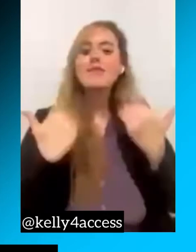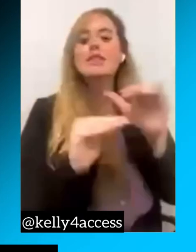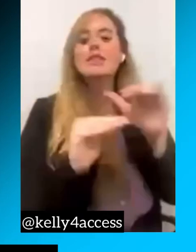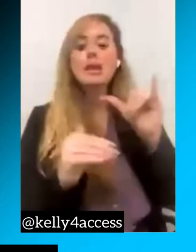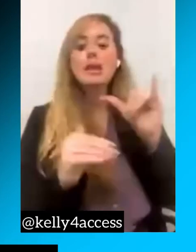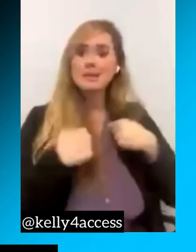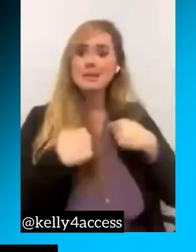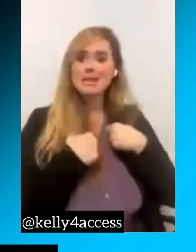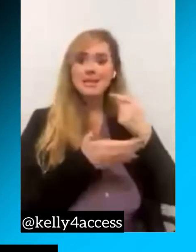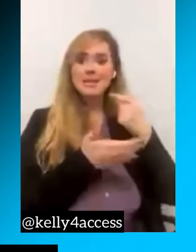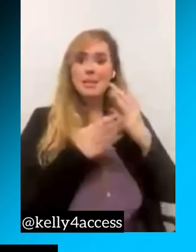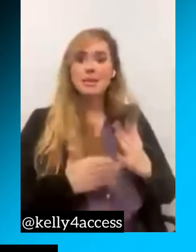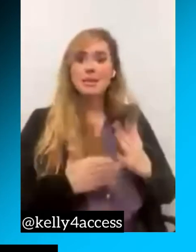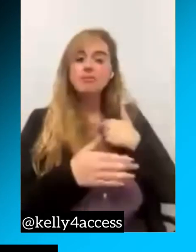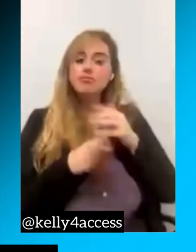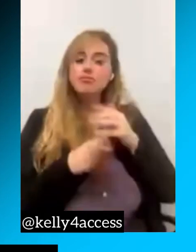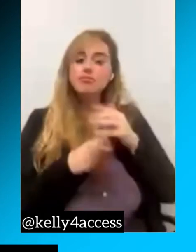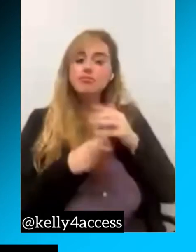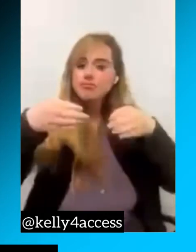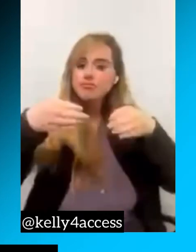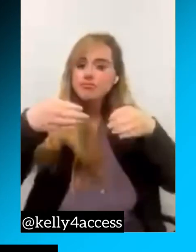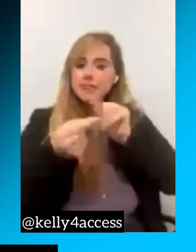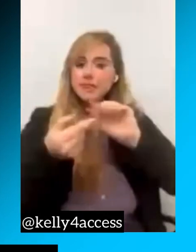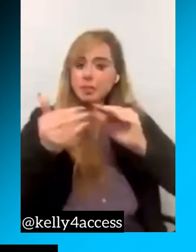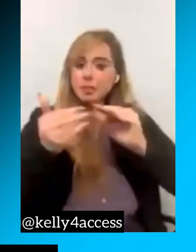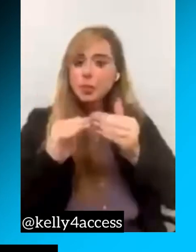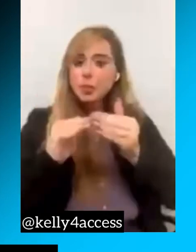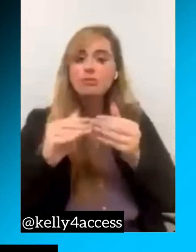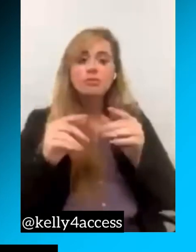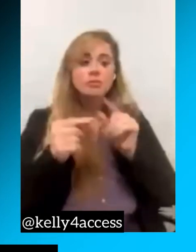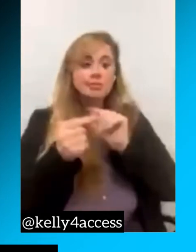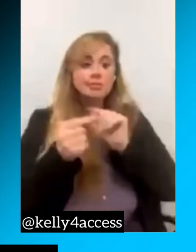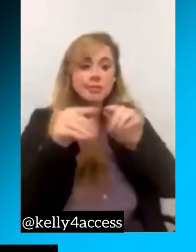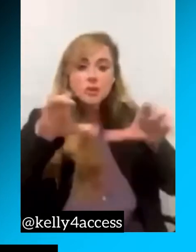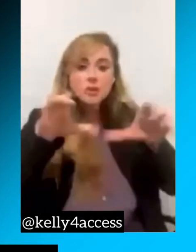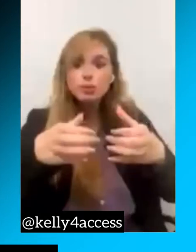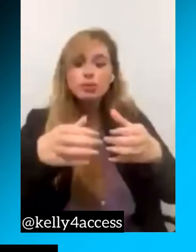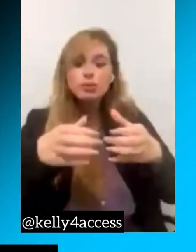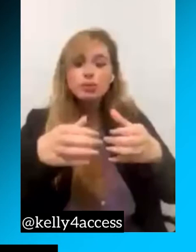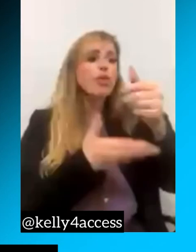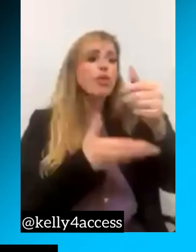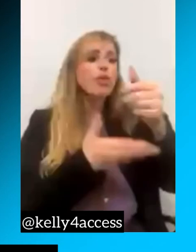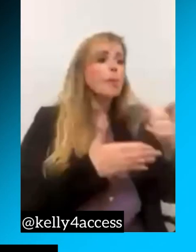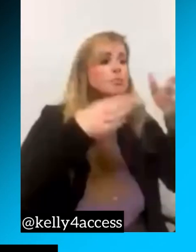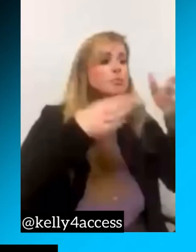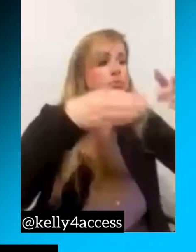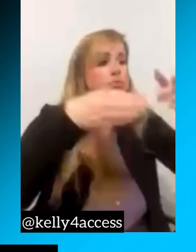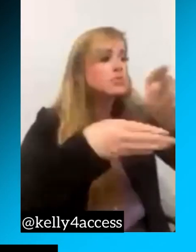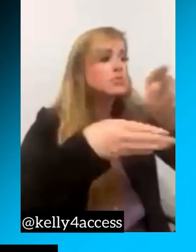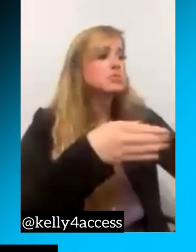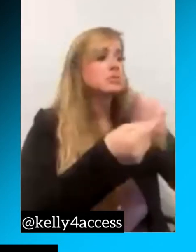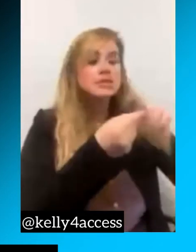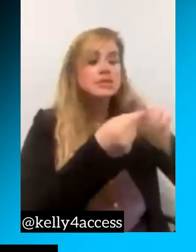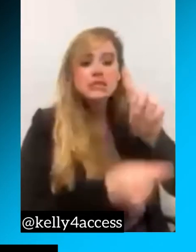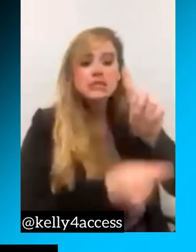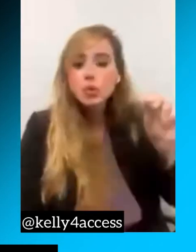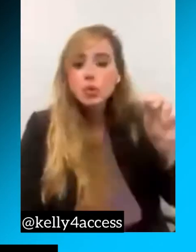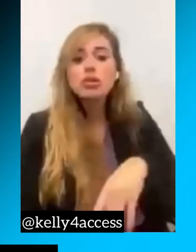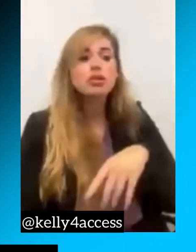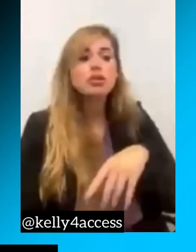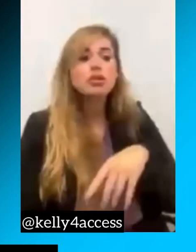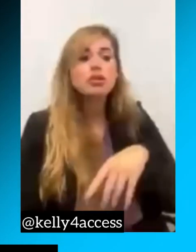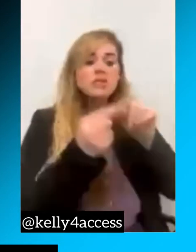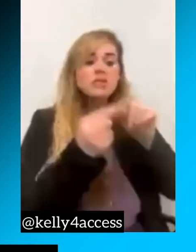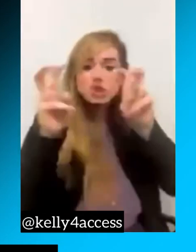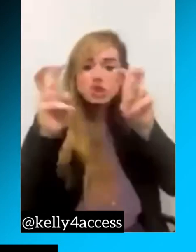certain communities or certain populations. And there are therapists that work specifically with certain disorders and certain issues that people need help